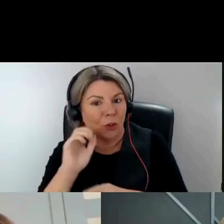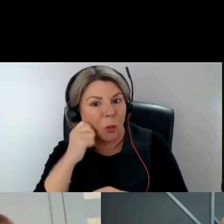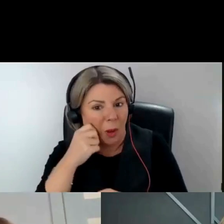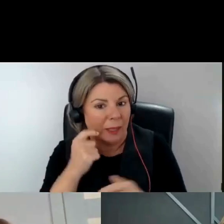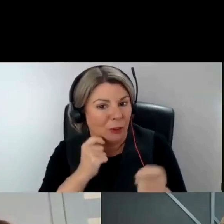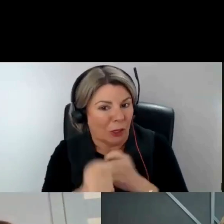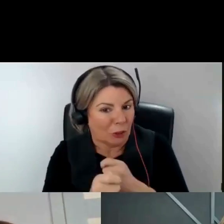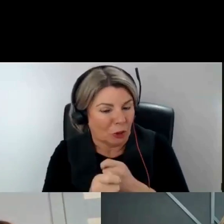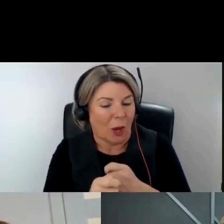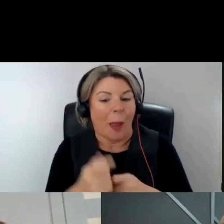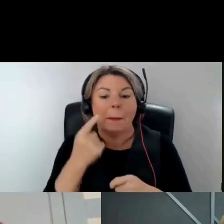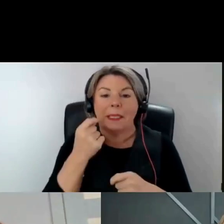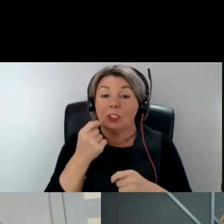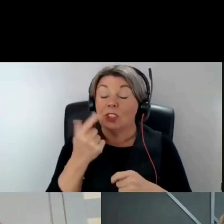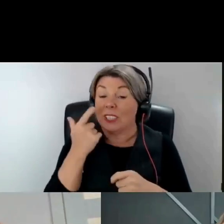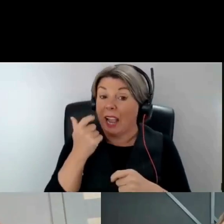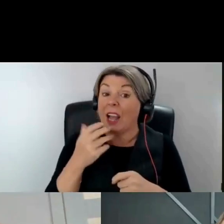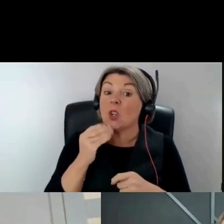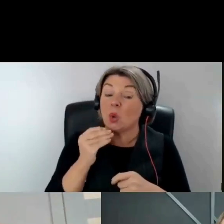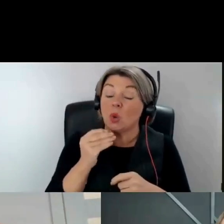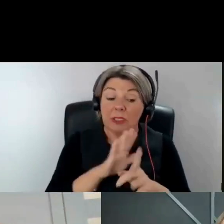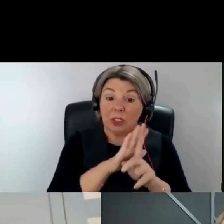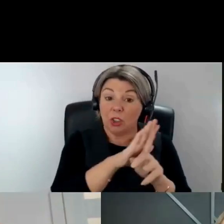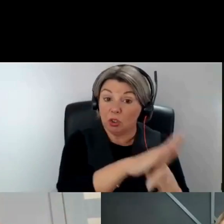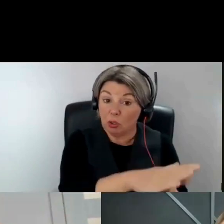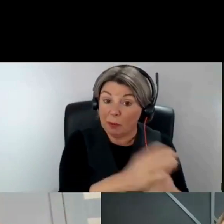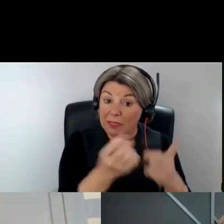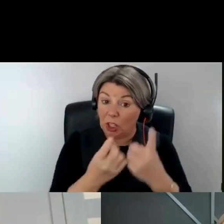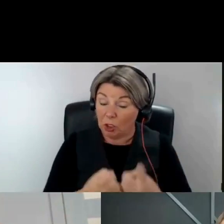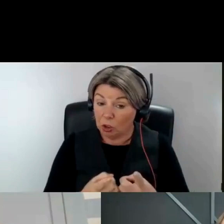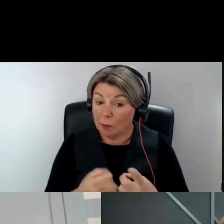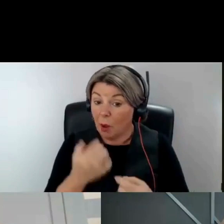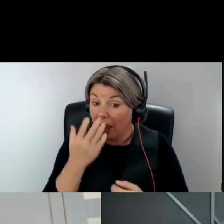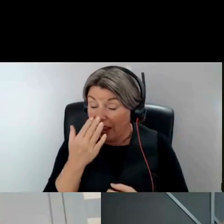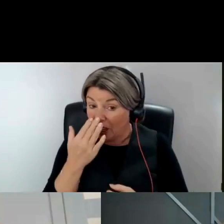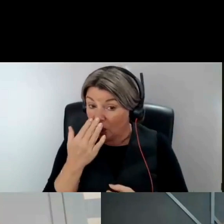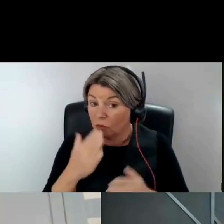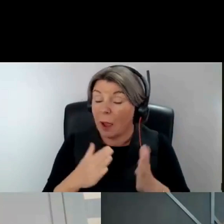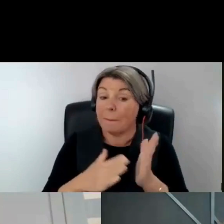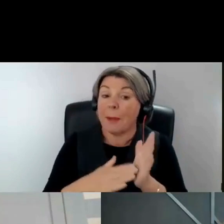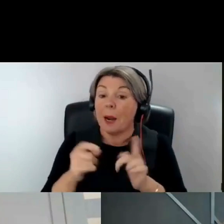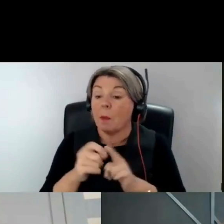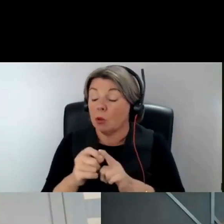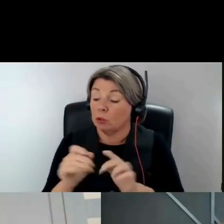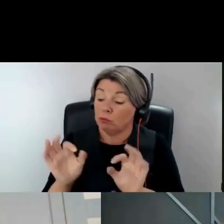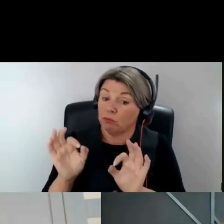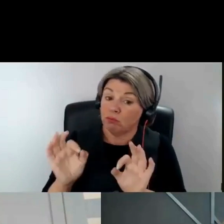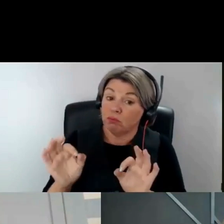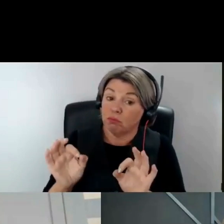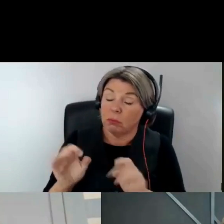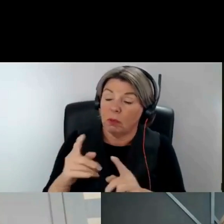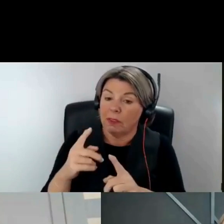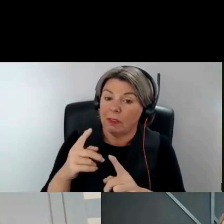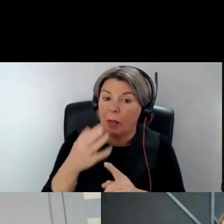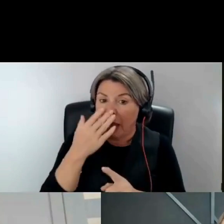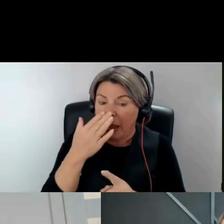could potentially use some of the discrimination issues around about age, because menopause happens at a certain age, that this could